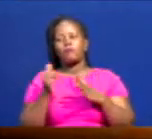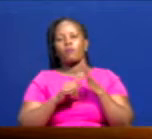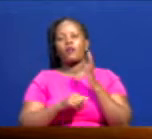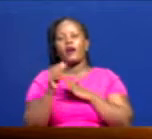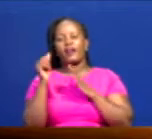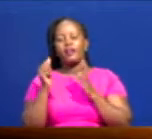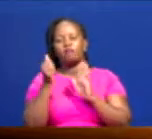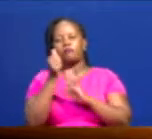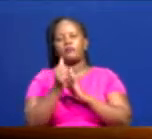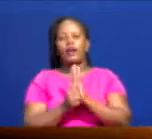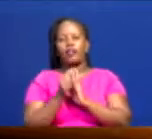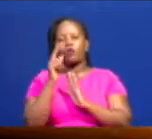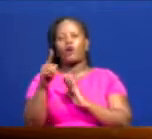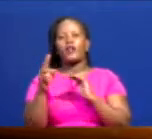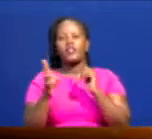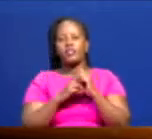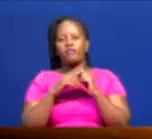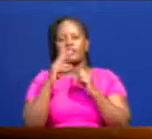174G